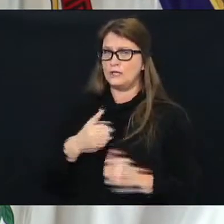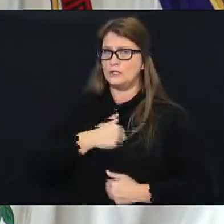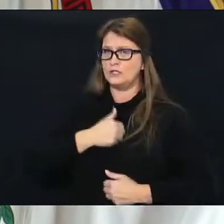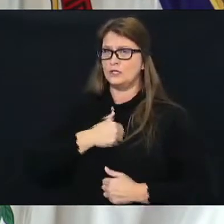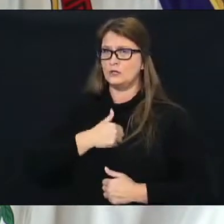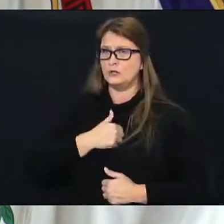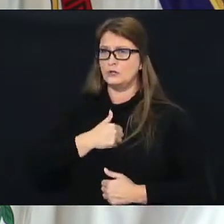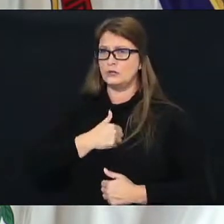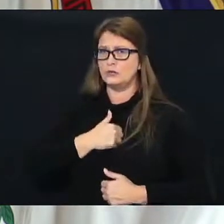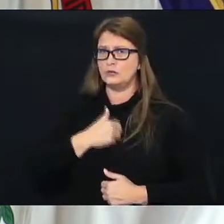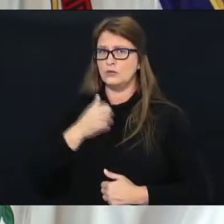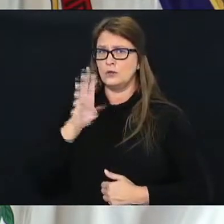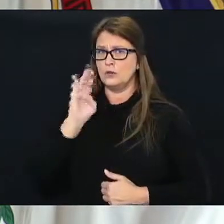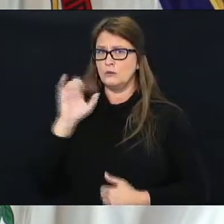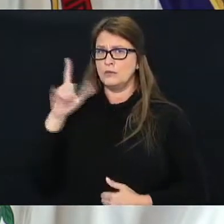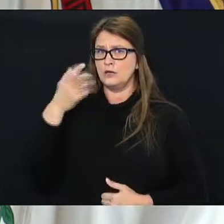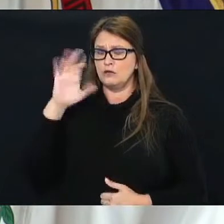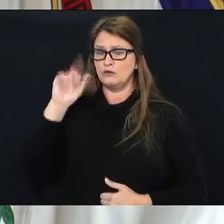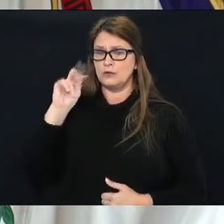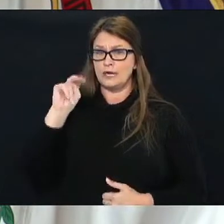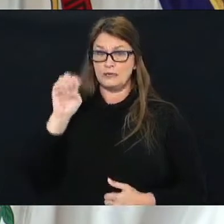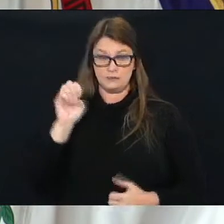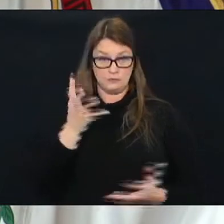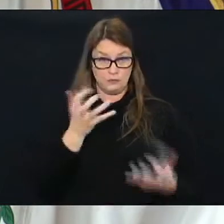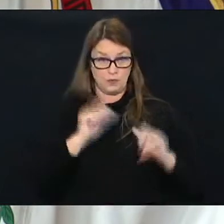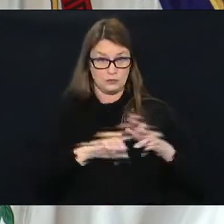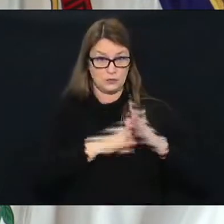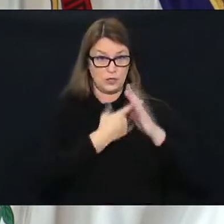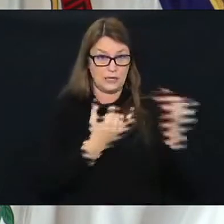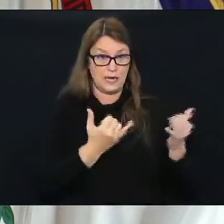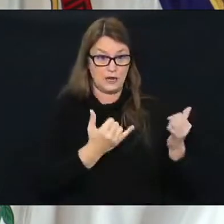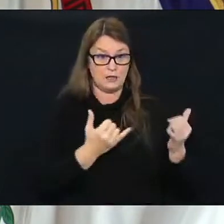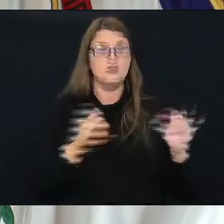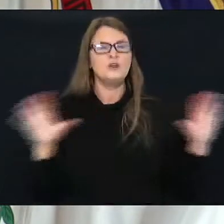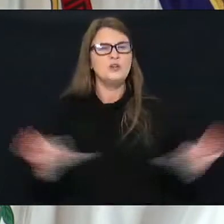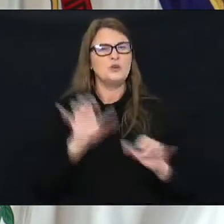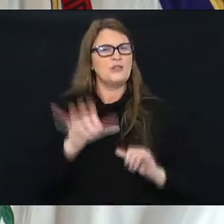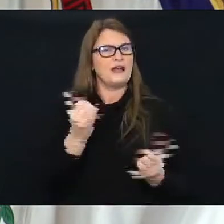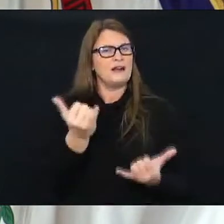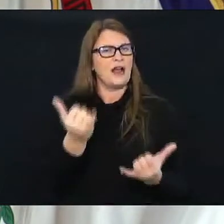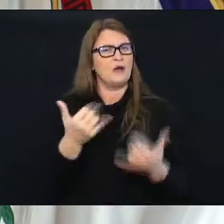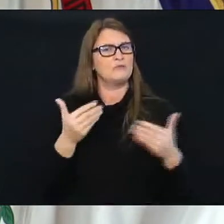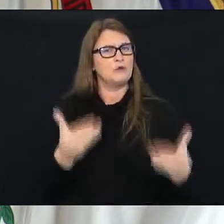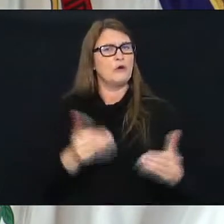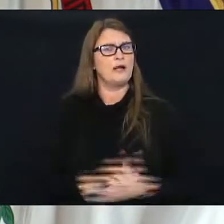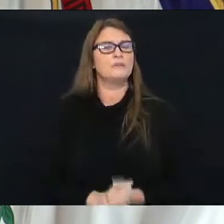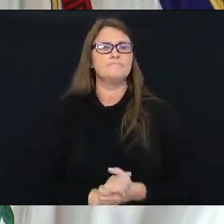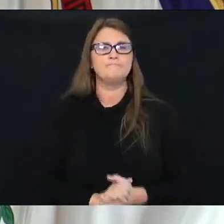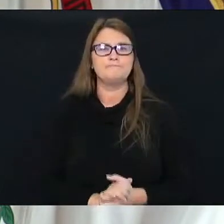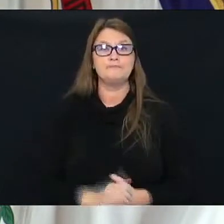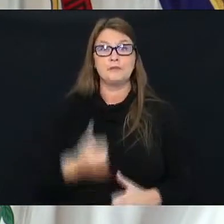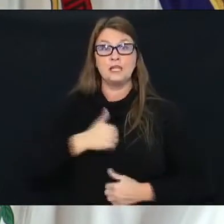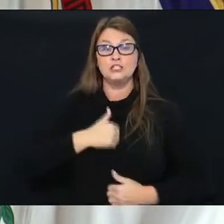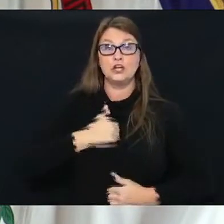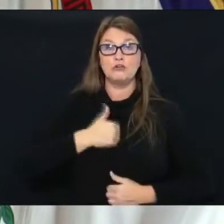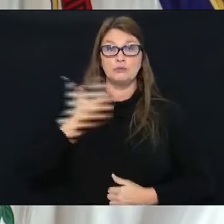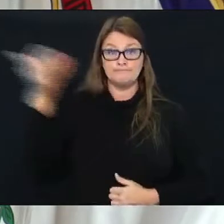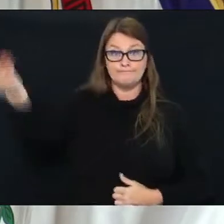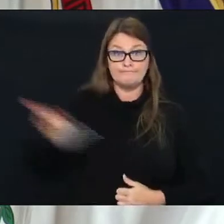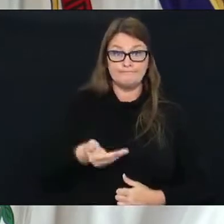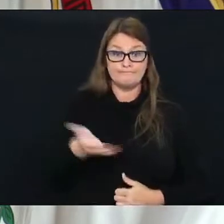Bill Crane, is he doing that now? He can if you'd like him to, sir. Well, maybe we ought to. General, please come